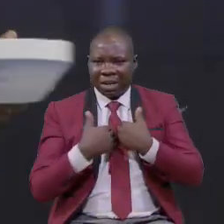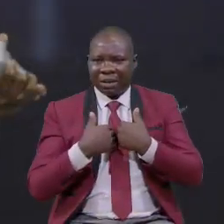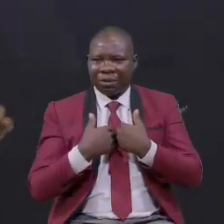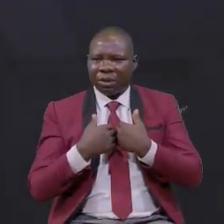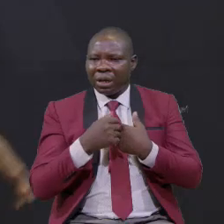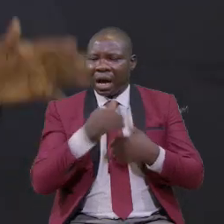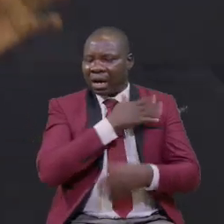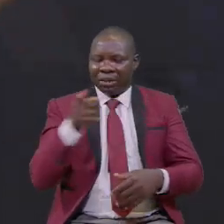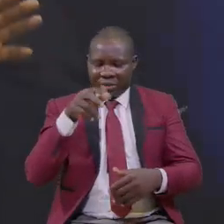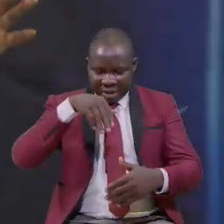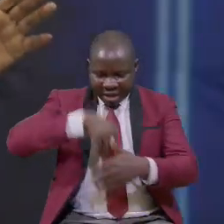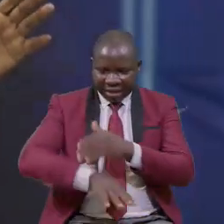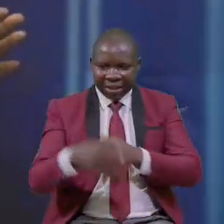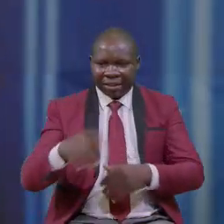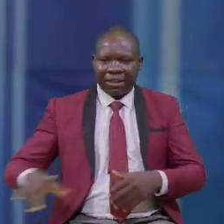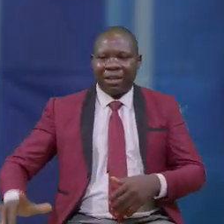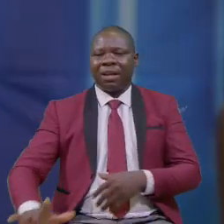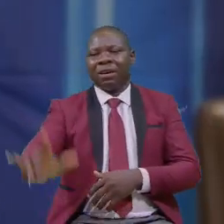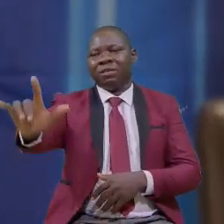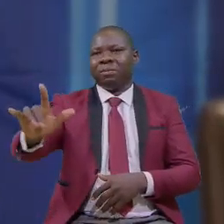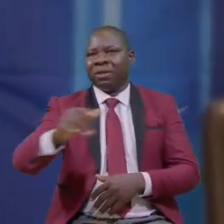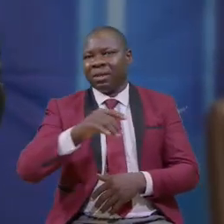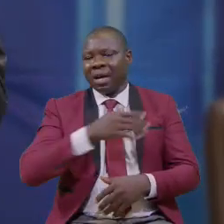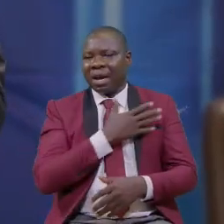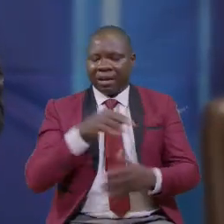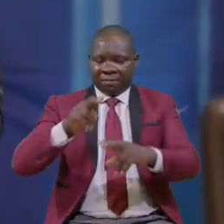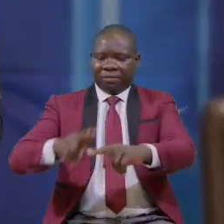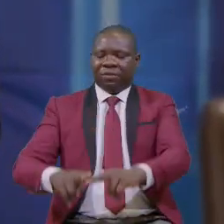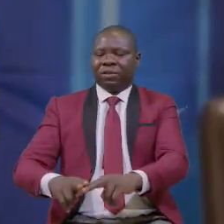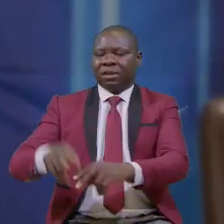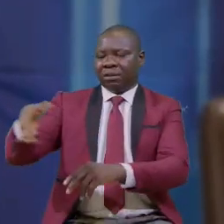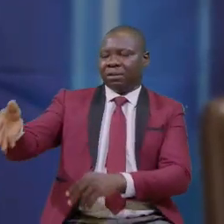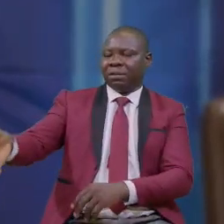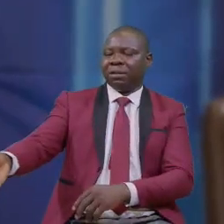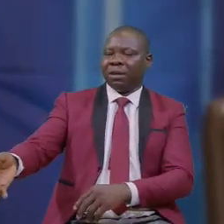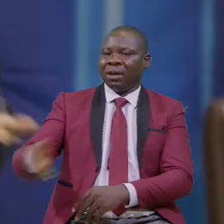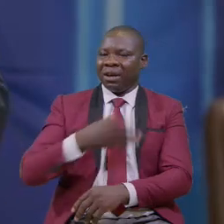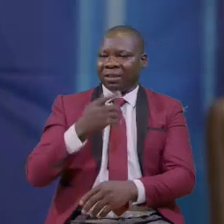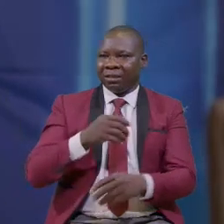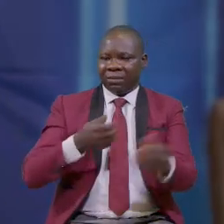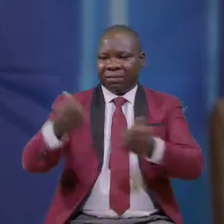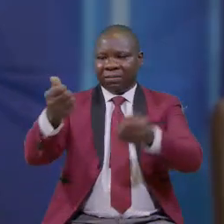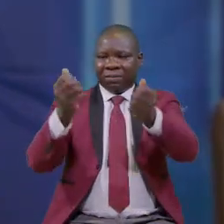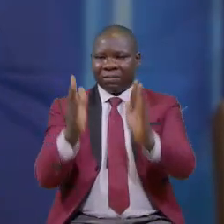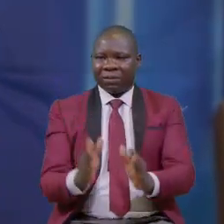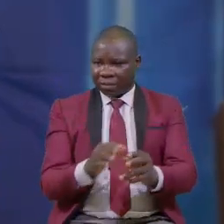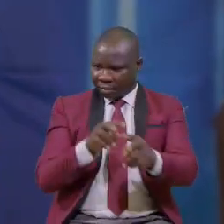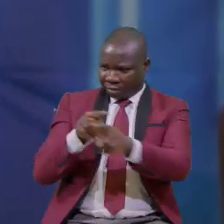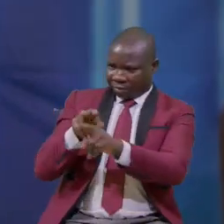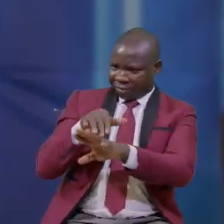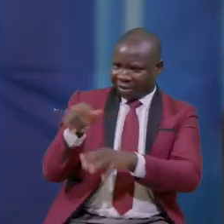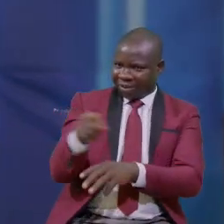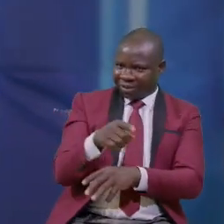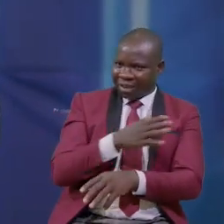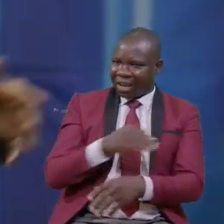aeroplane and you sat down. And the pilot looks at you and he comes to sit by your side. He says,